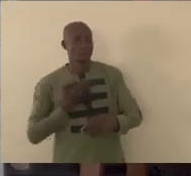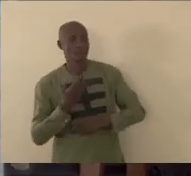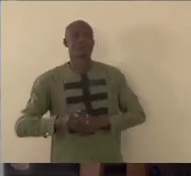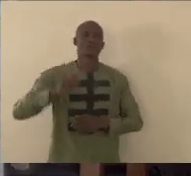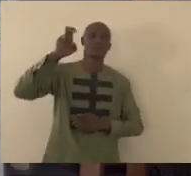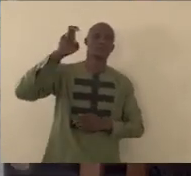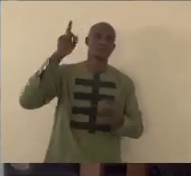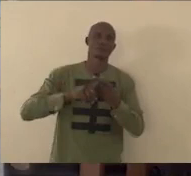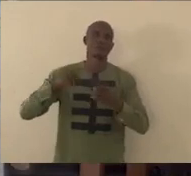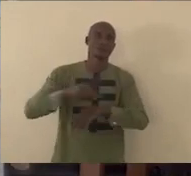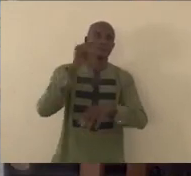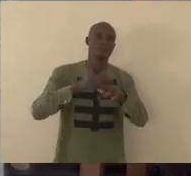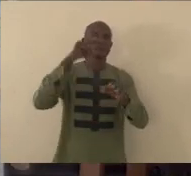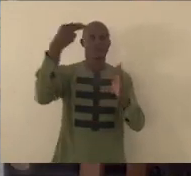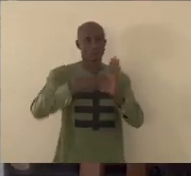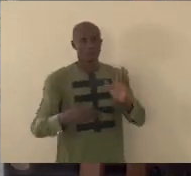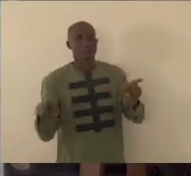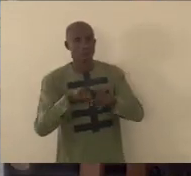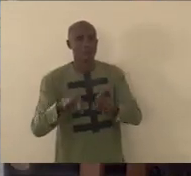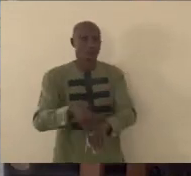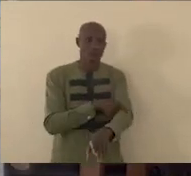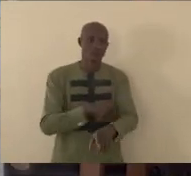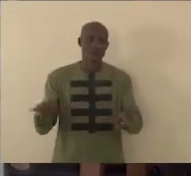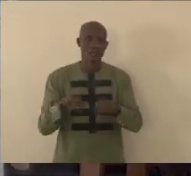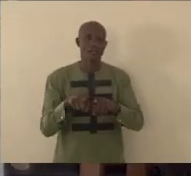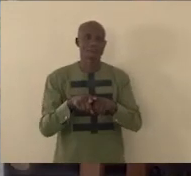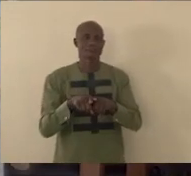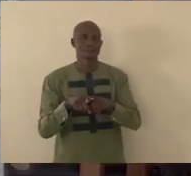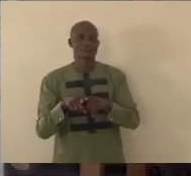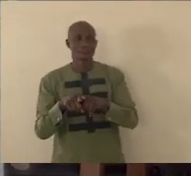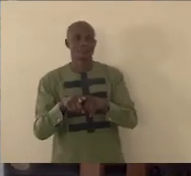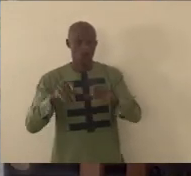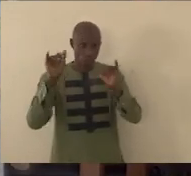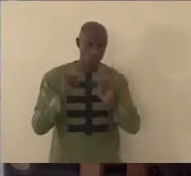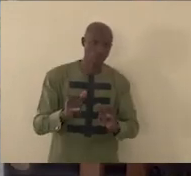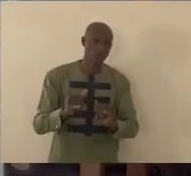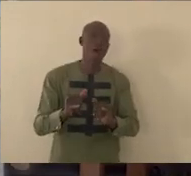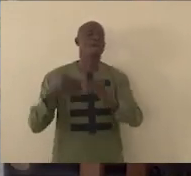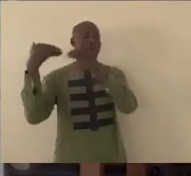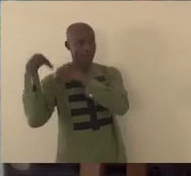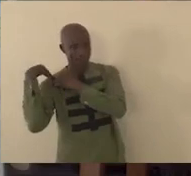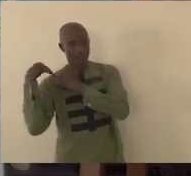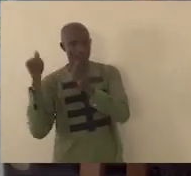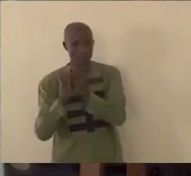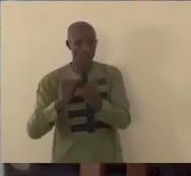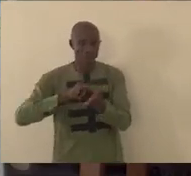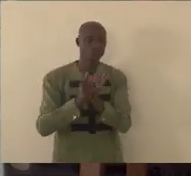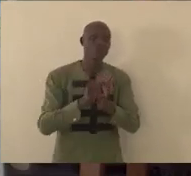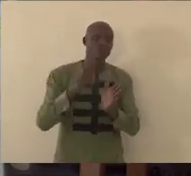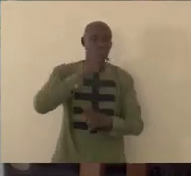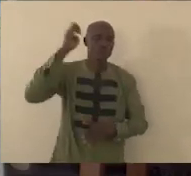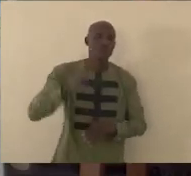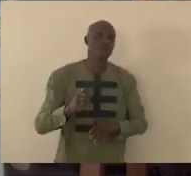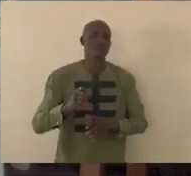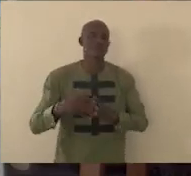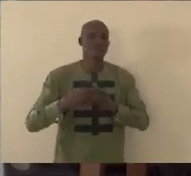our journey towards nationhood as long as we remain saddled and burdened with such a syndicate of